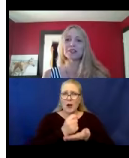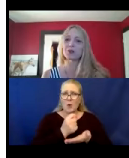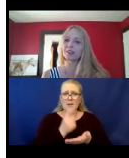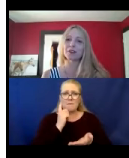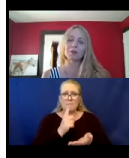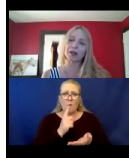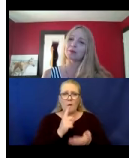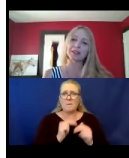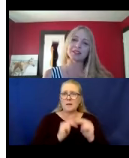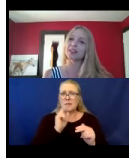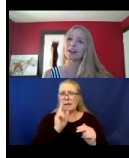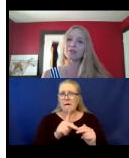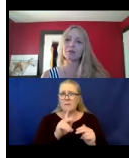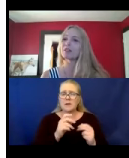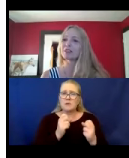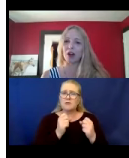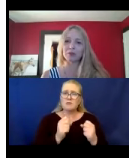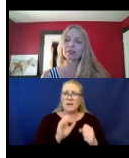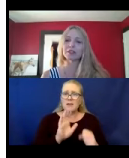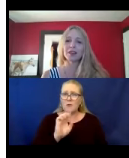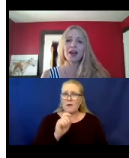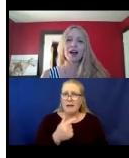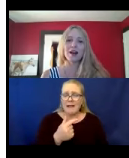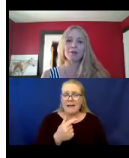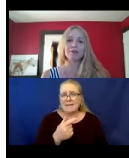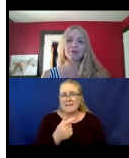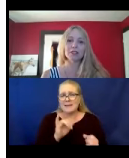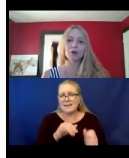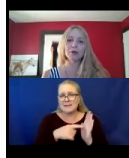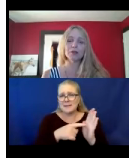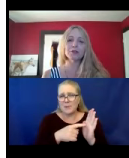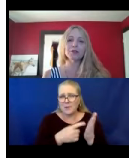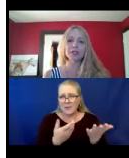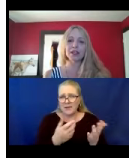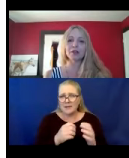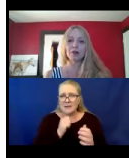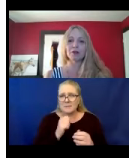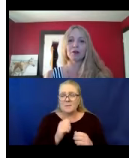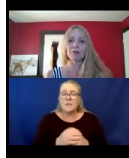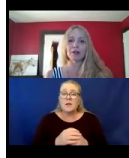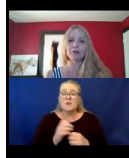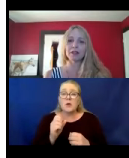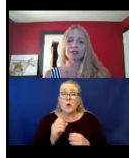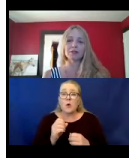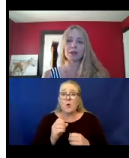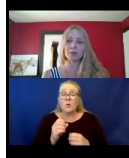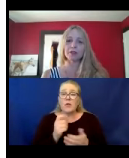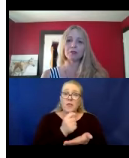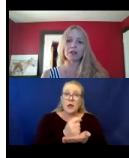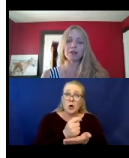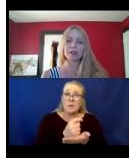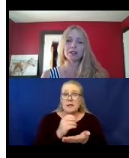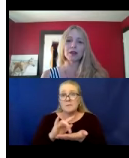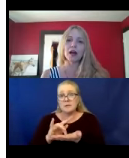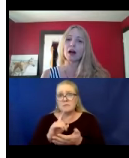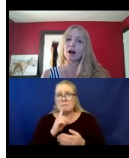supporting the strength in our brain by seeking out some of these options. So those two together are very effective, or separately are